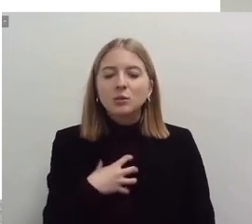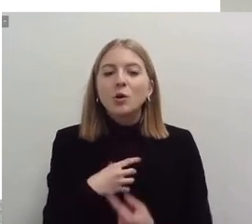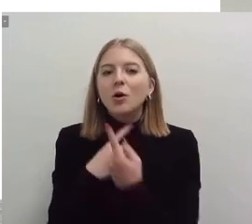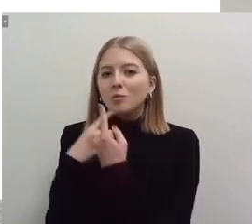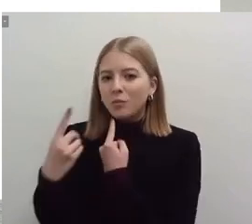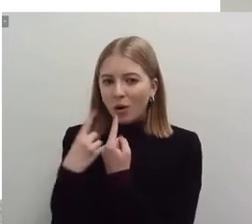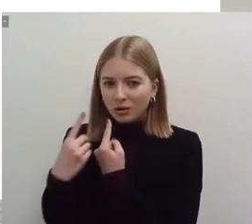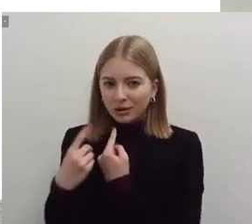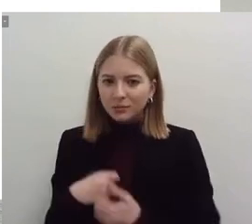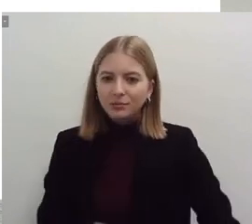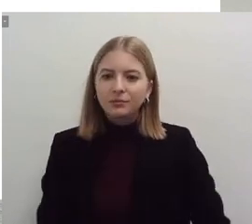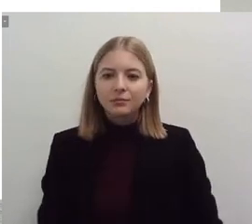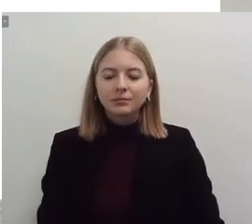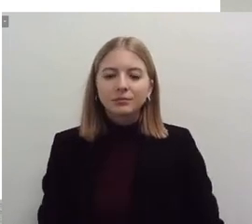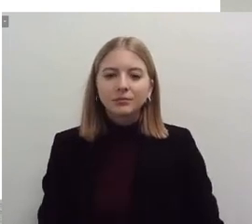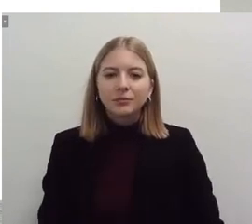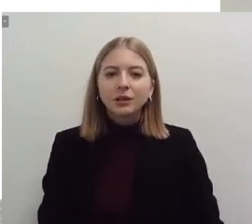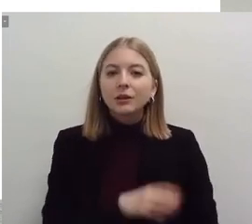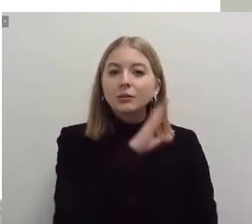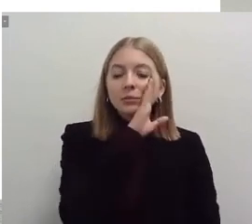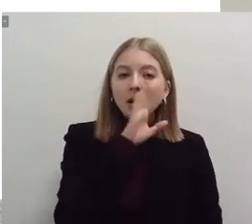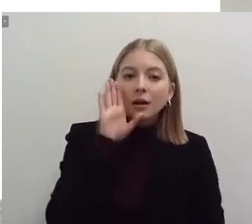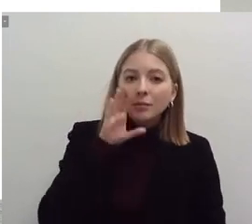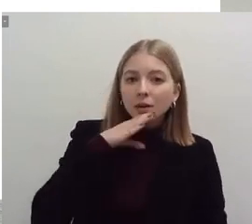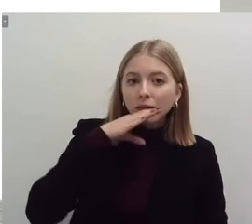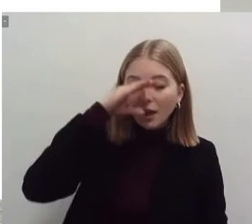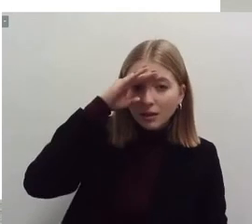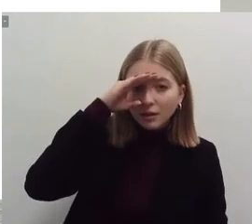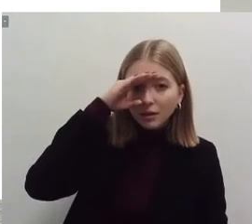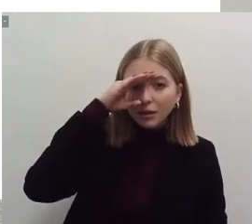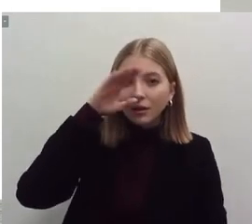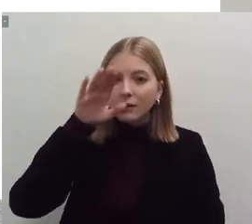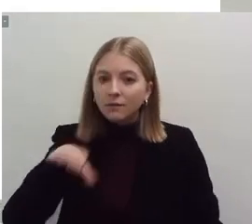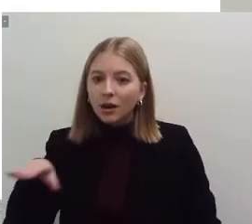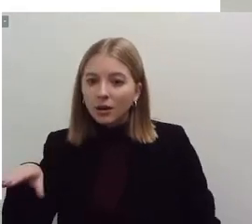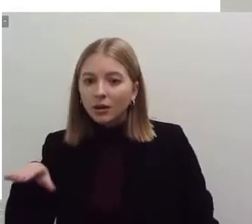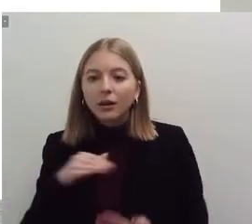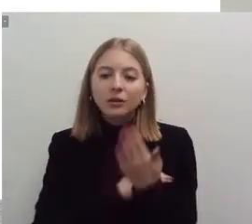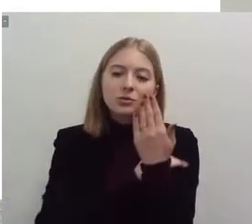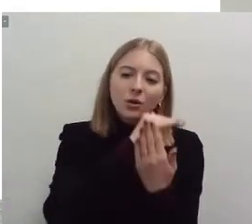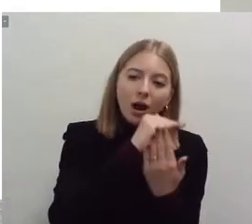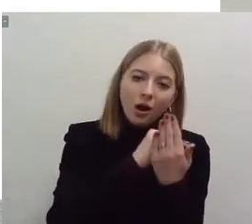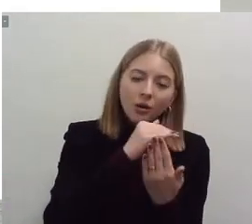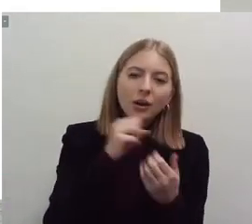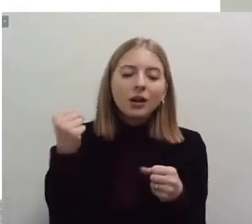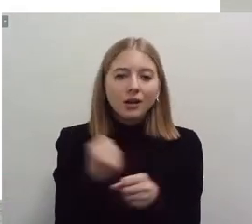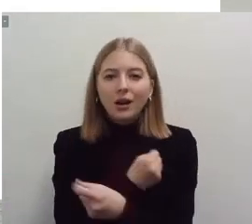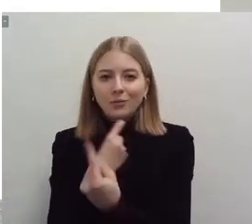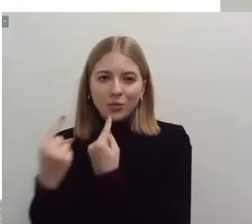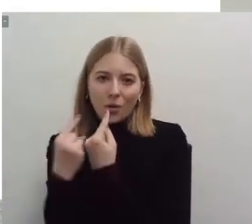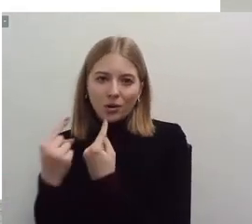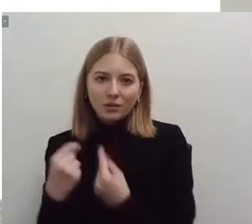and adults. We have, for example, published guidebooks about how to promote